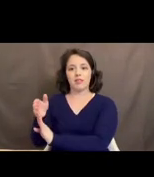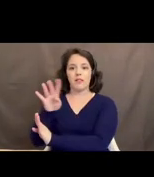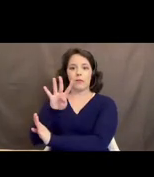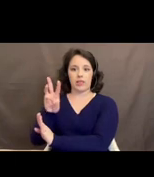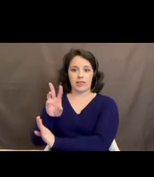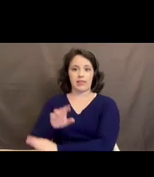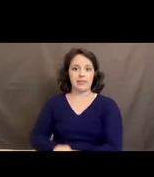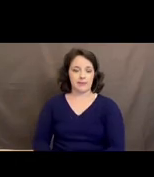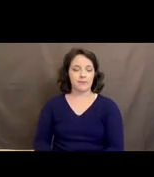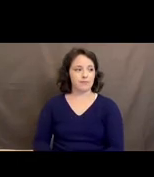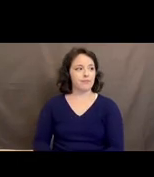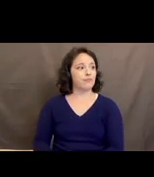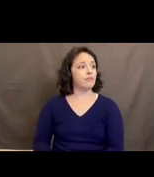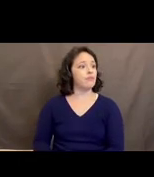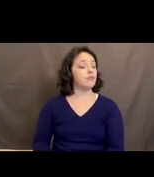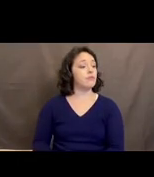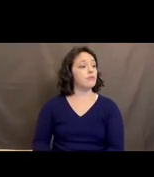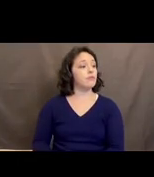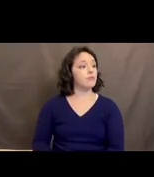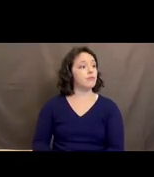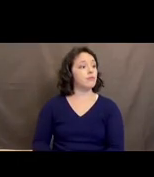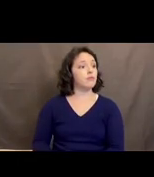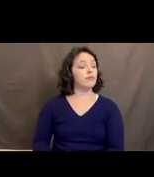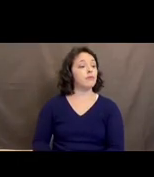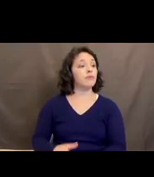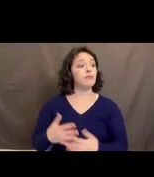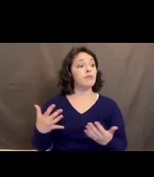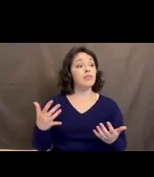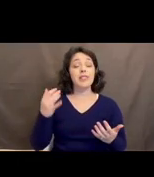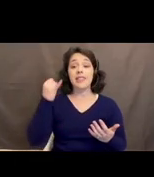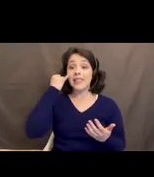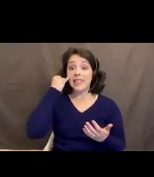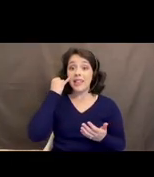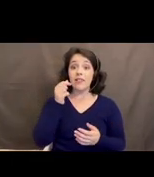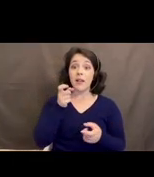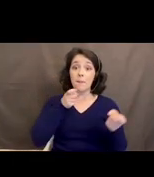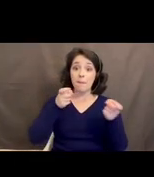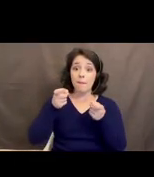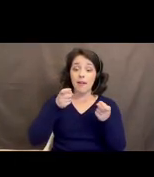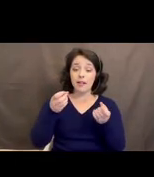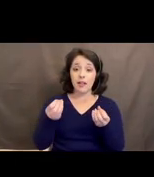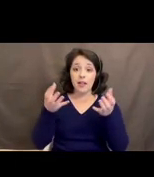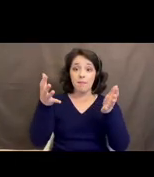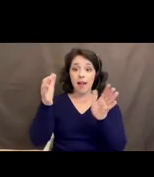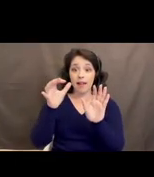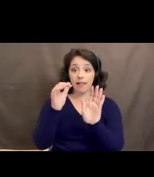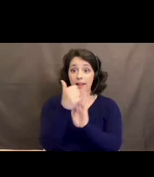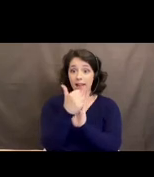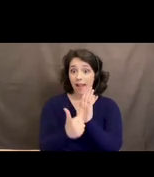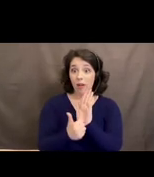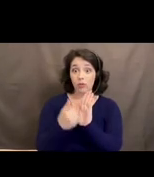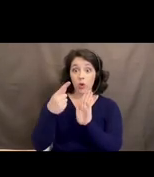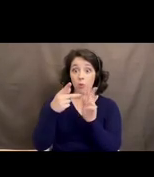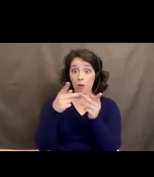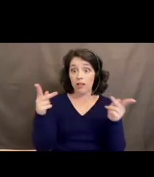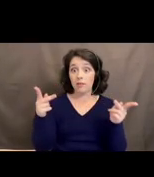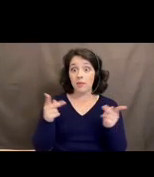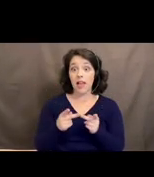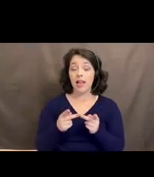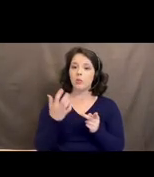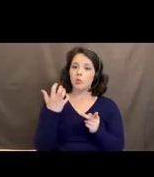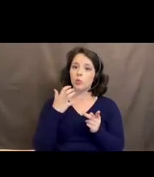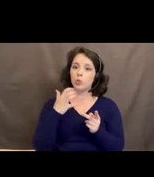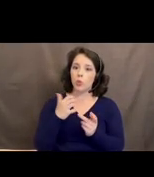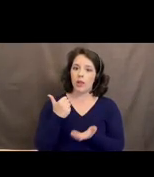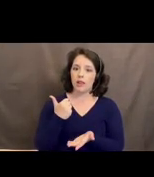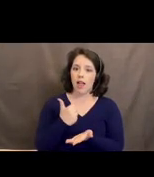basically it's all in one place. The benefits of the entity management dashboard are it